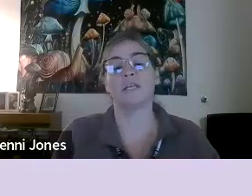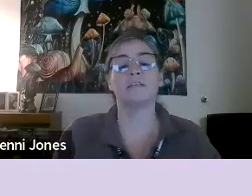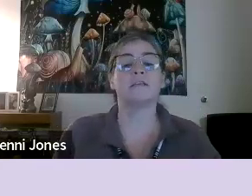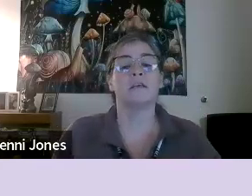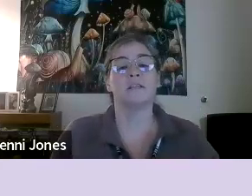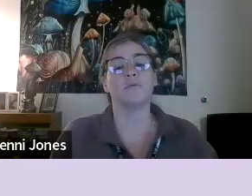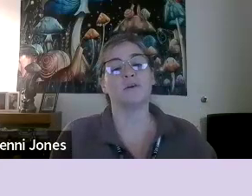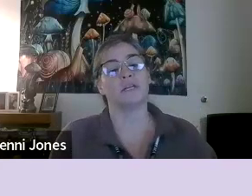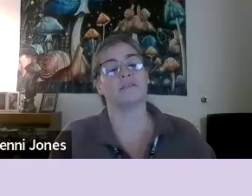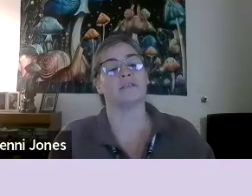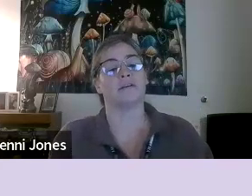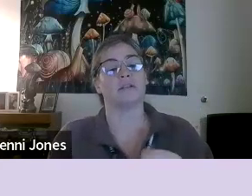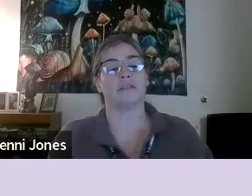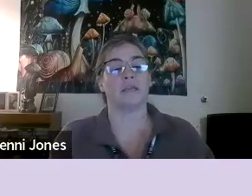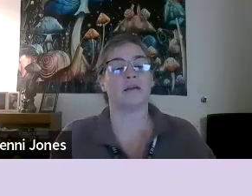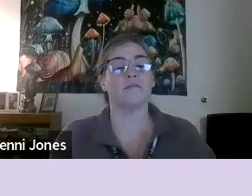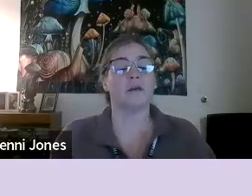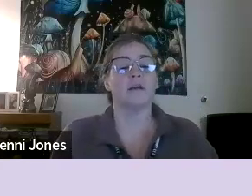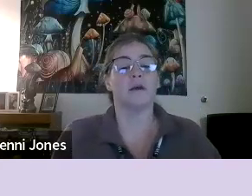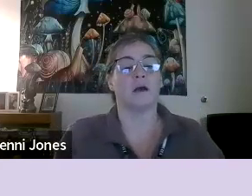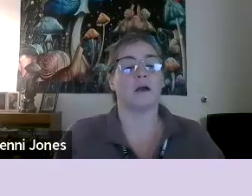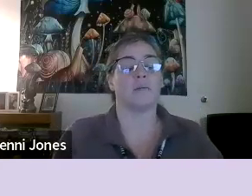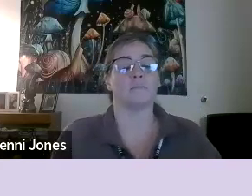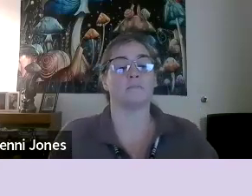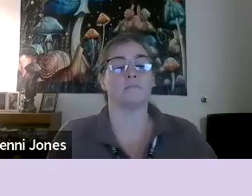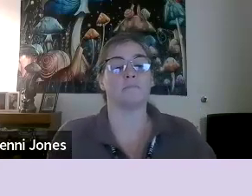isolation and loneliness that we don't necessarily think of.